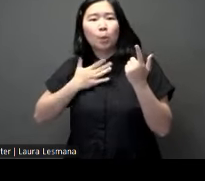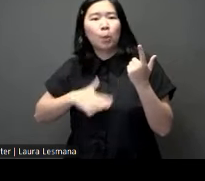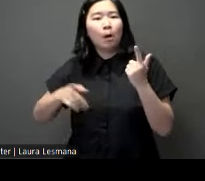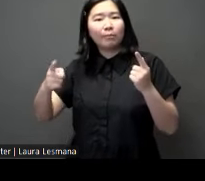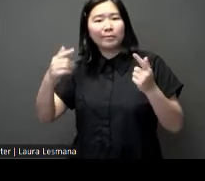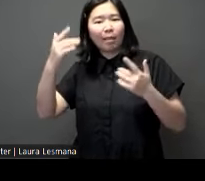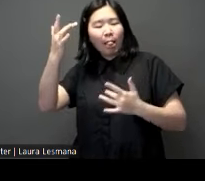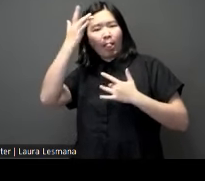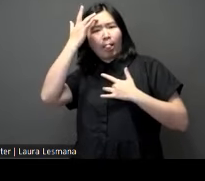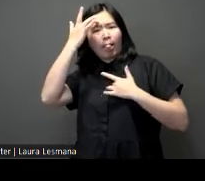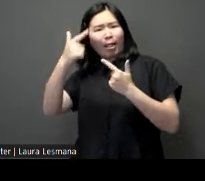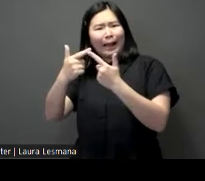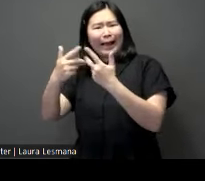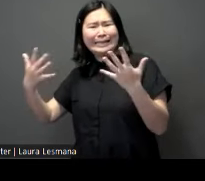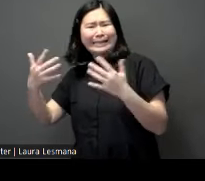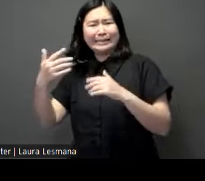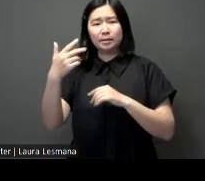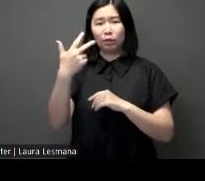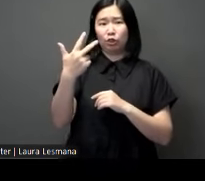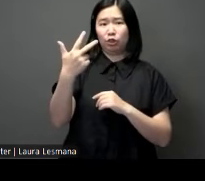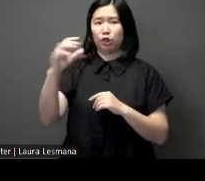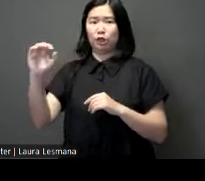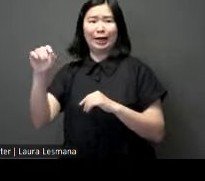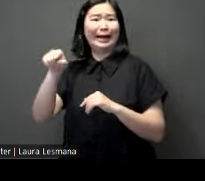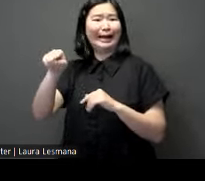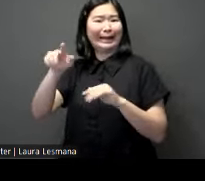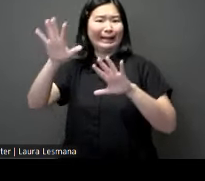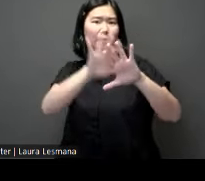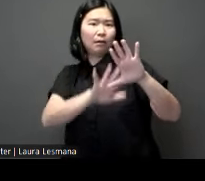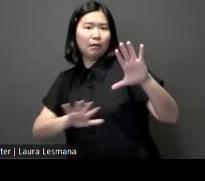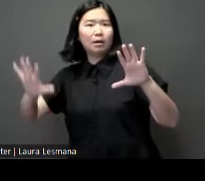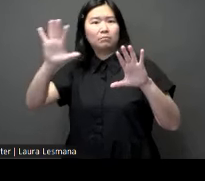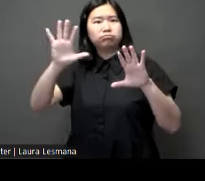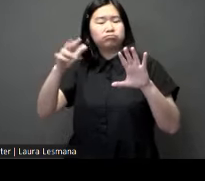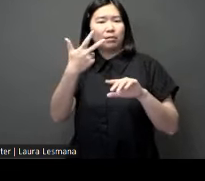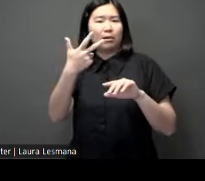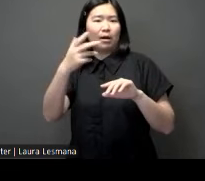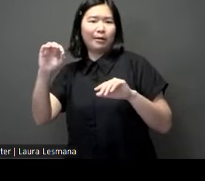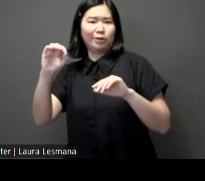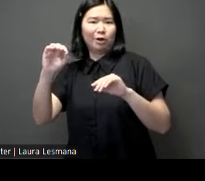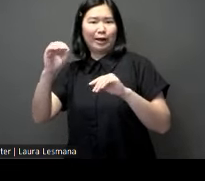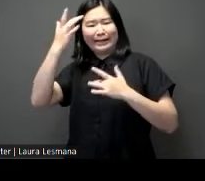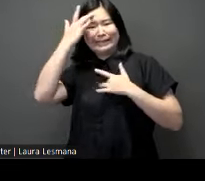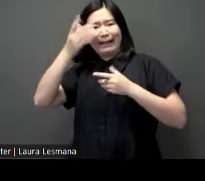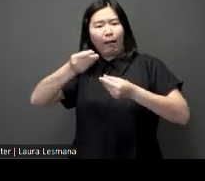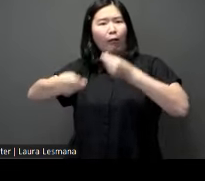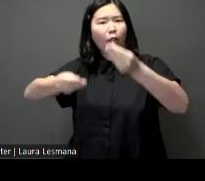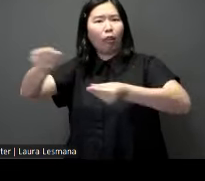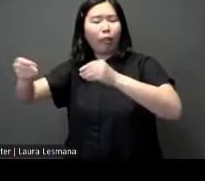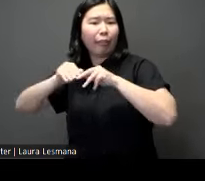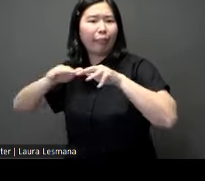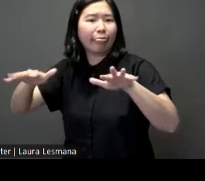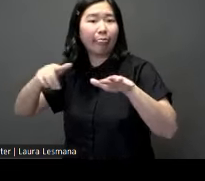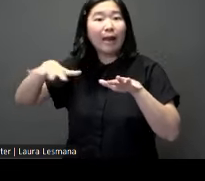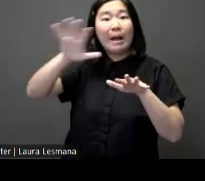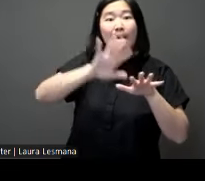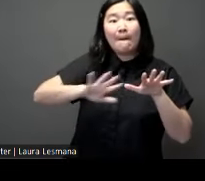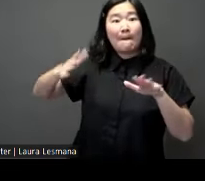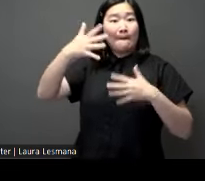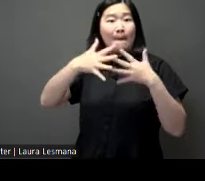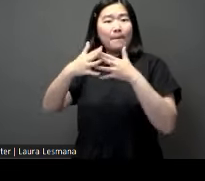pillars: integrating health services, enhancing surveillance, addressing social and environmental determinants,